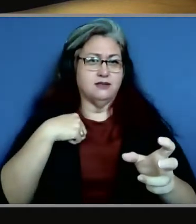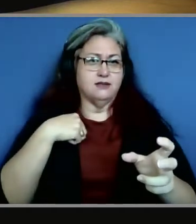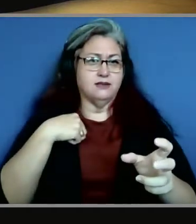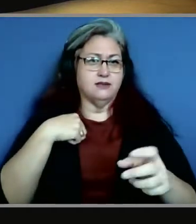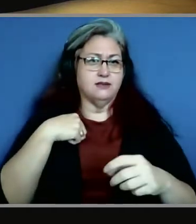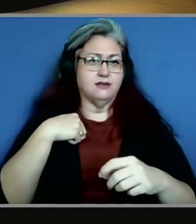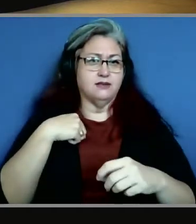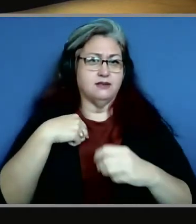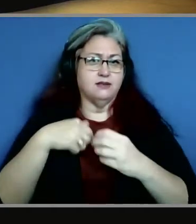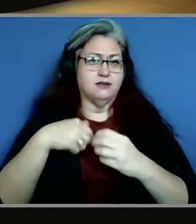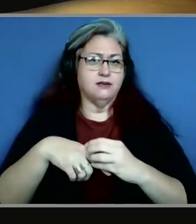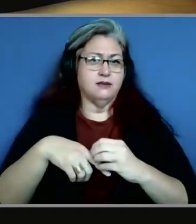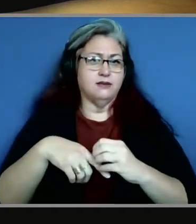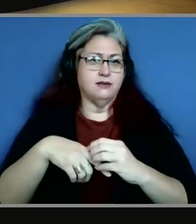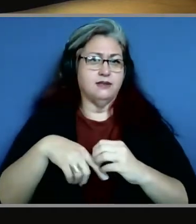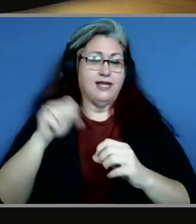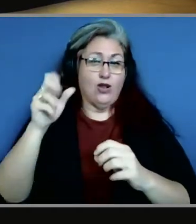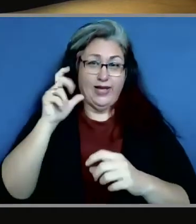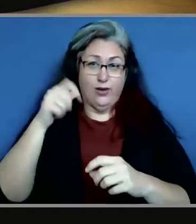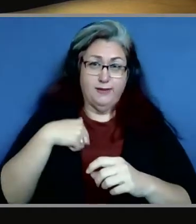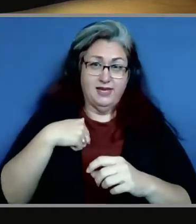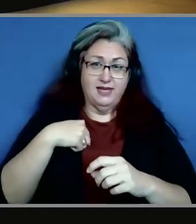Can you hear me?